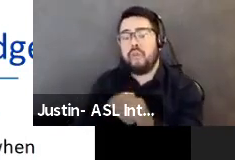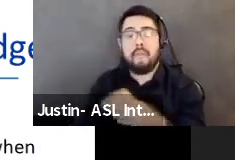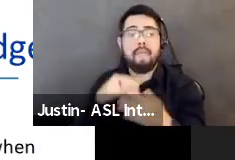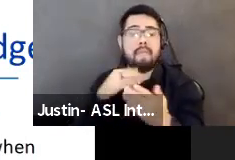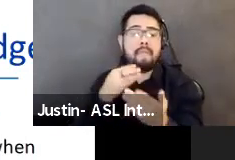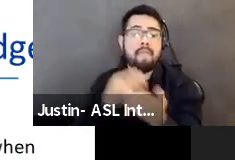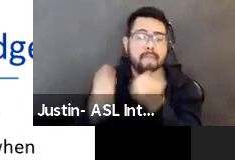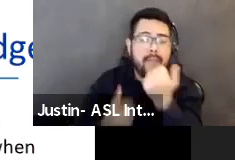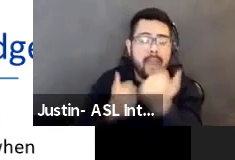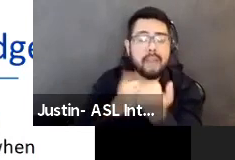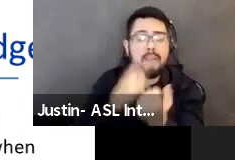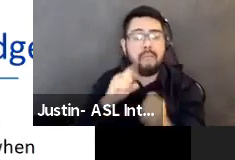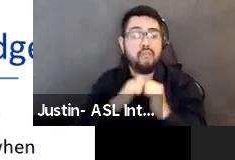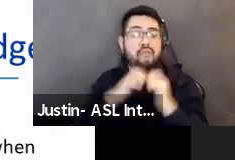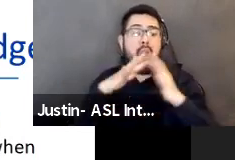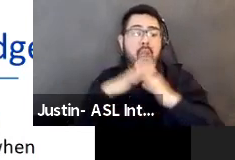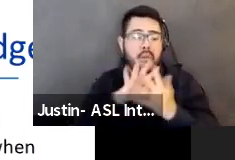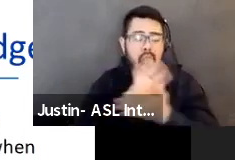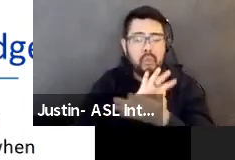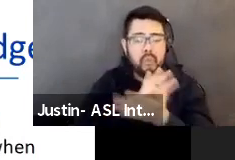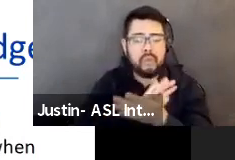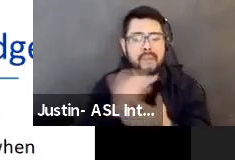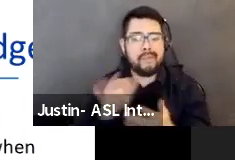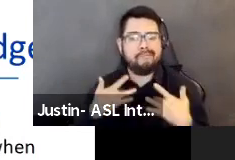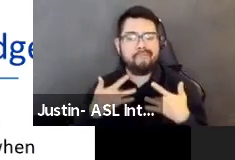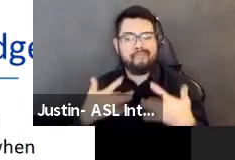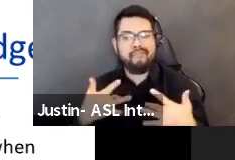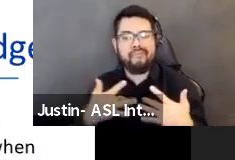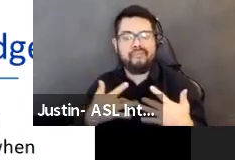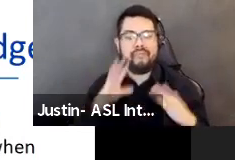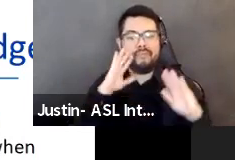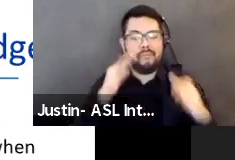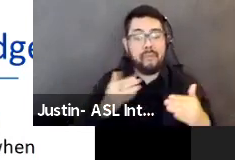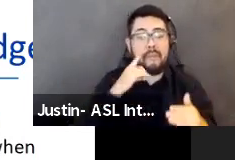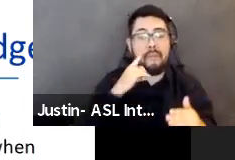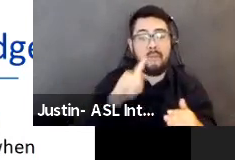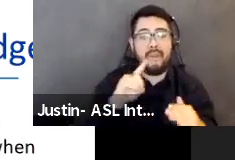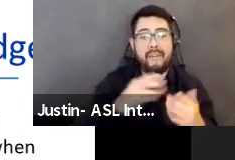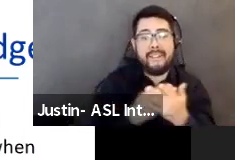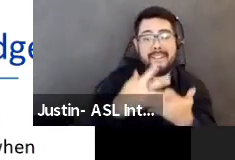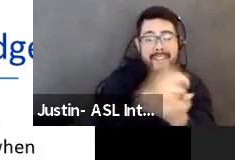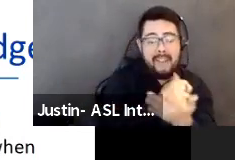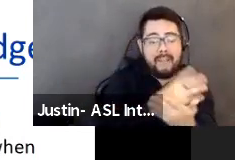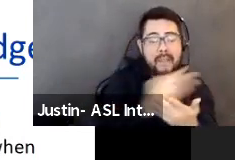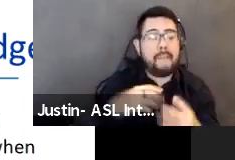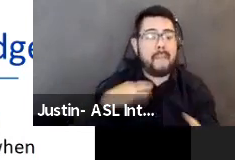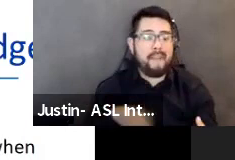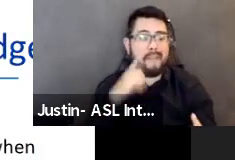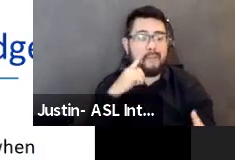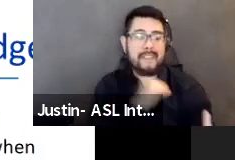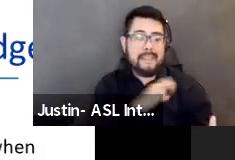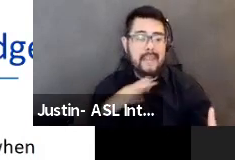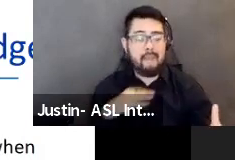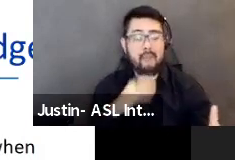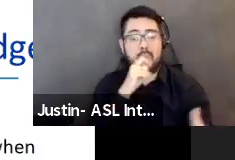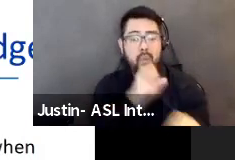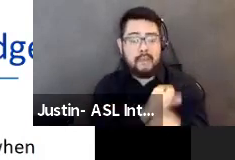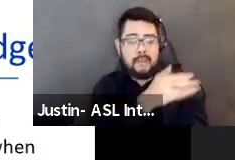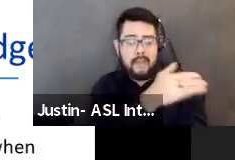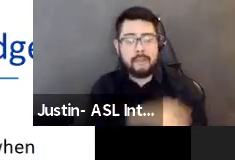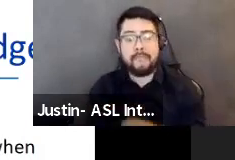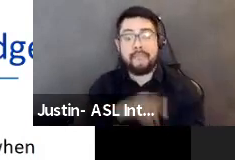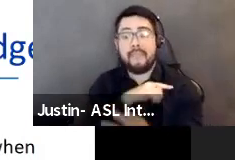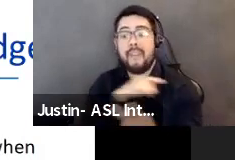schools which is primary also which is primarily also allocated for salary and benefits of those staff the remaining